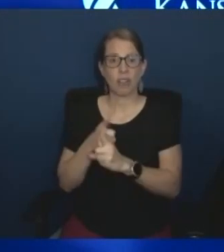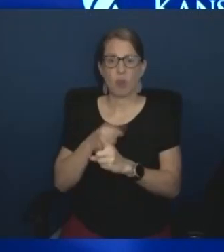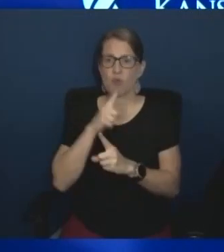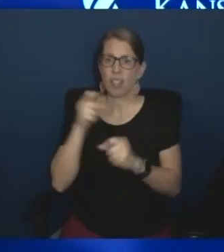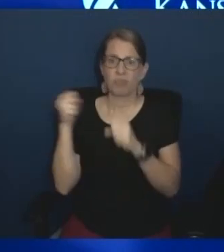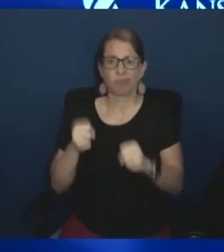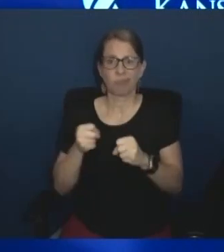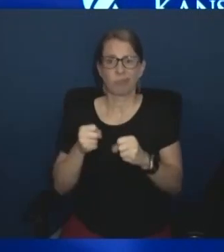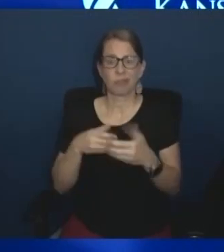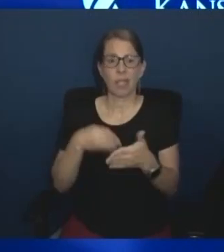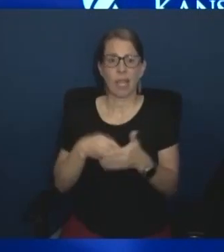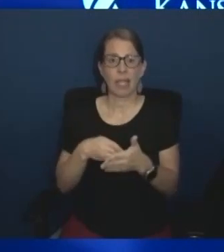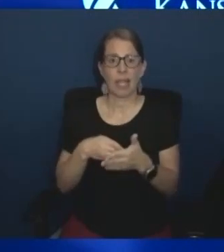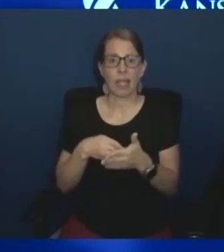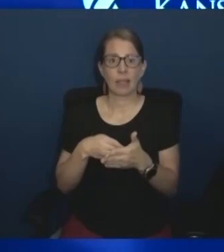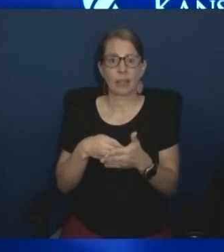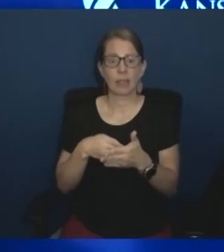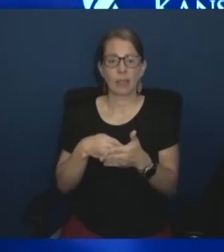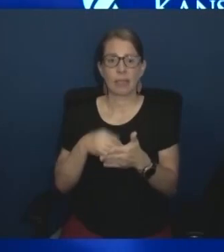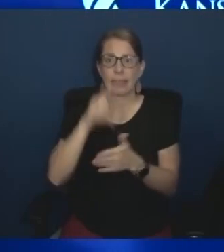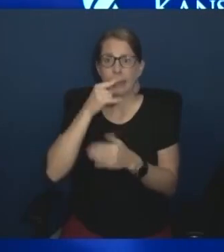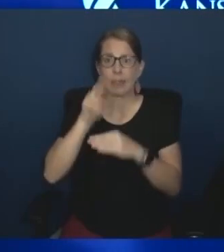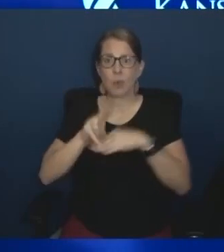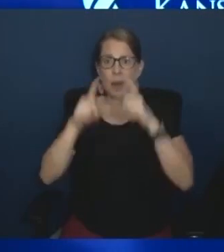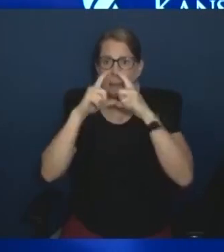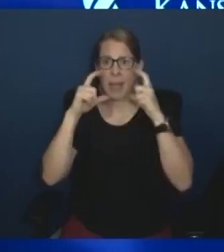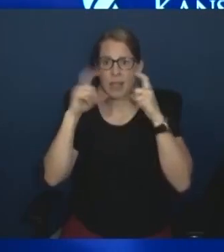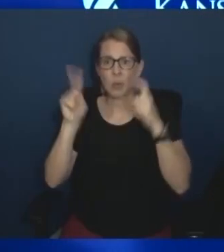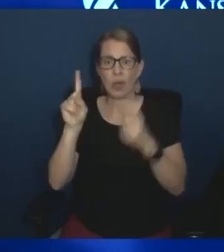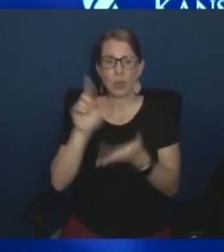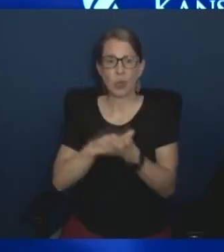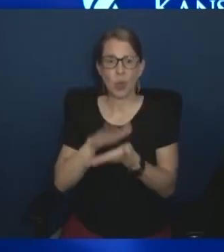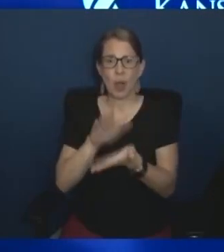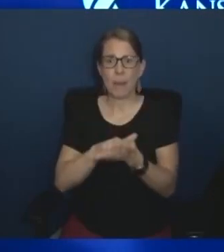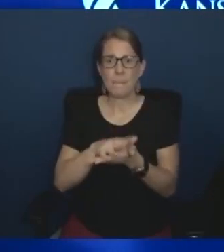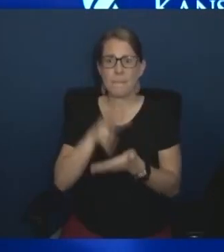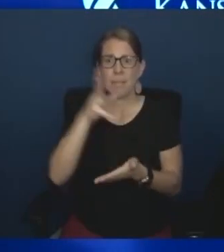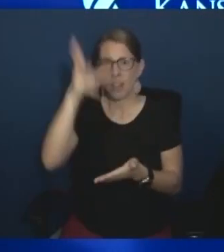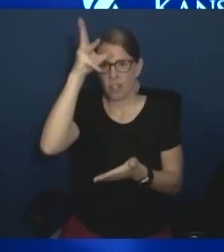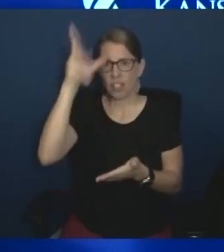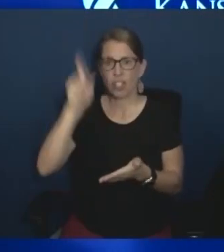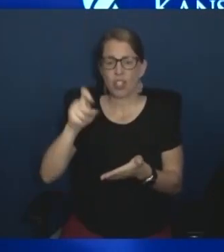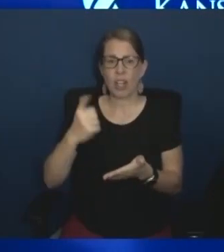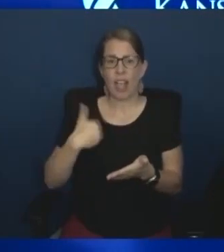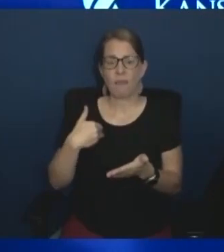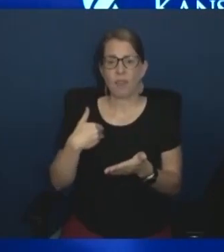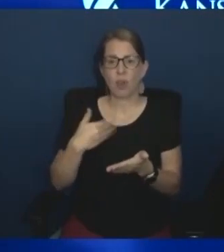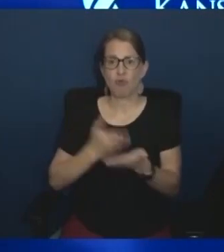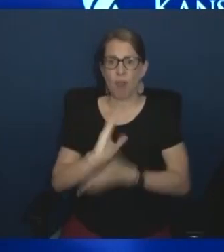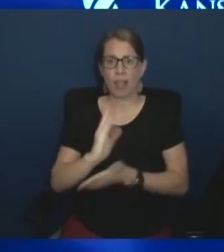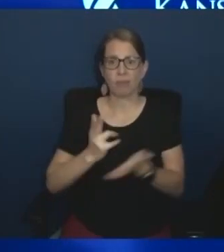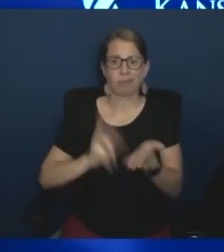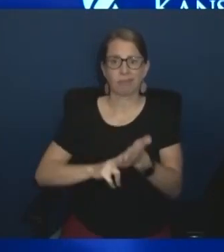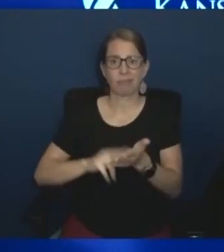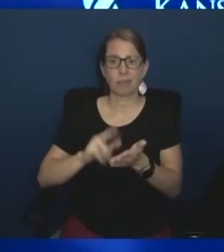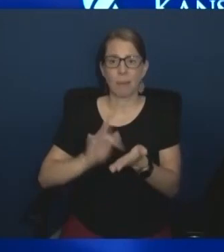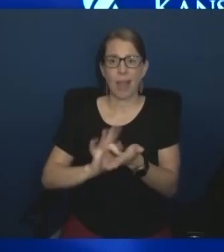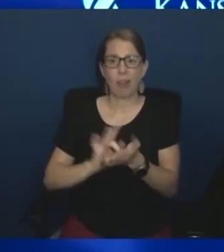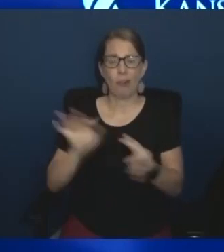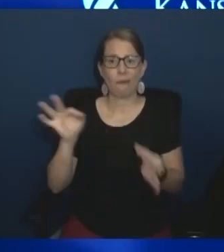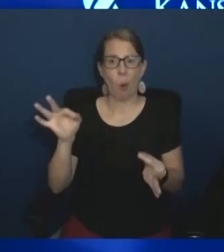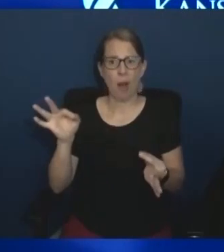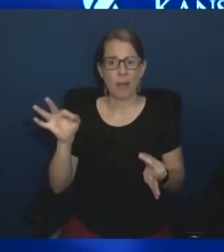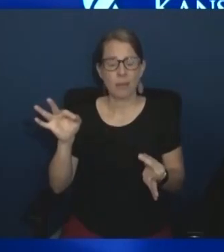against kids wearing masks at school, and that parents should have the right to sign medical forms. And it's